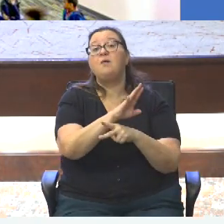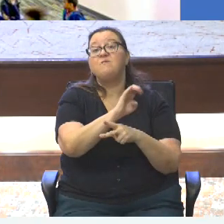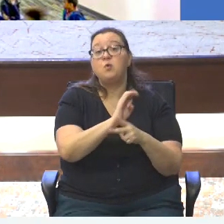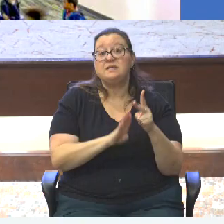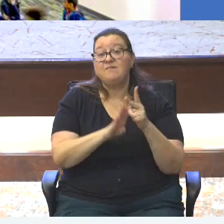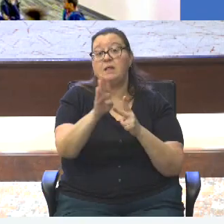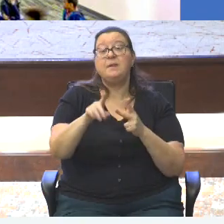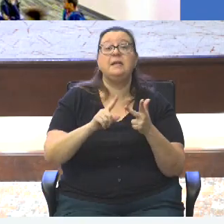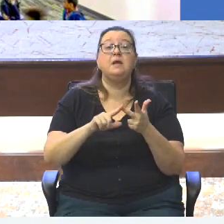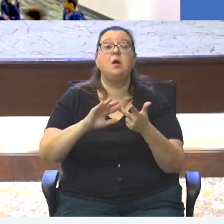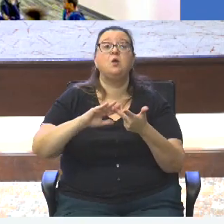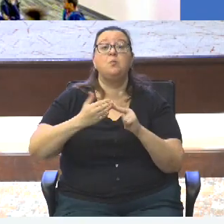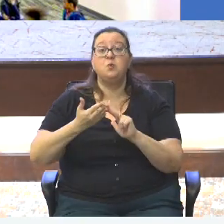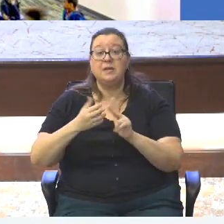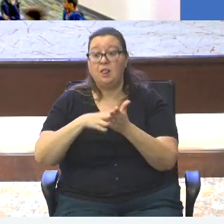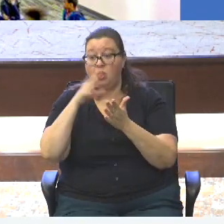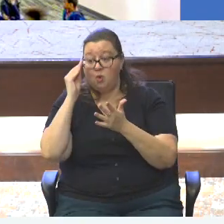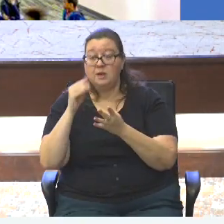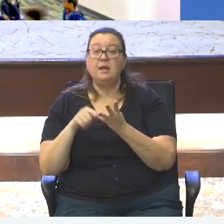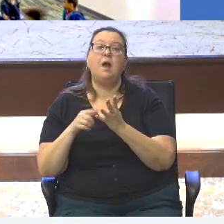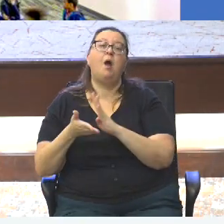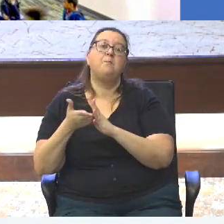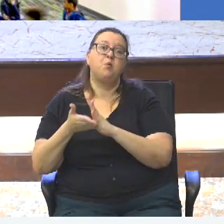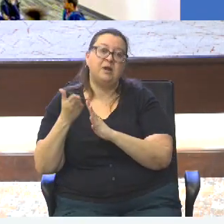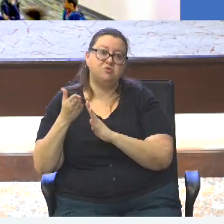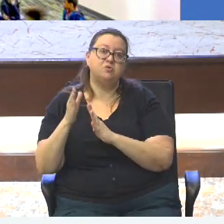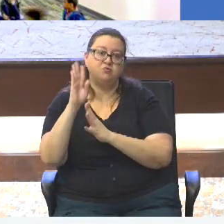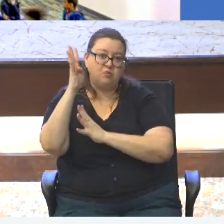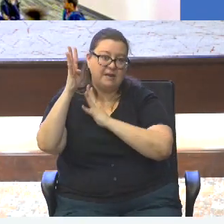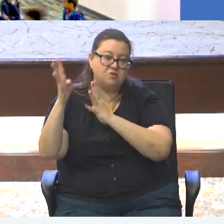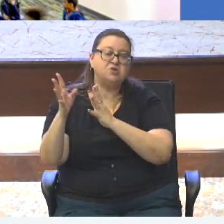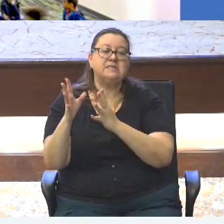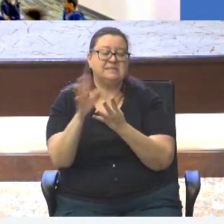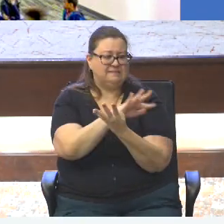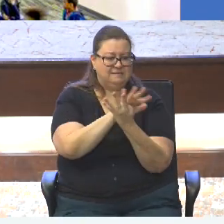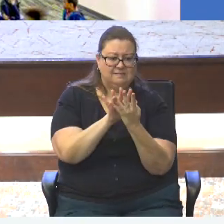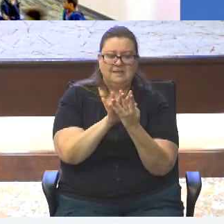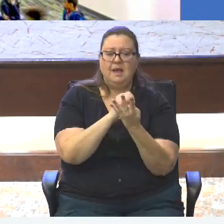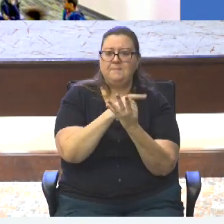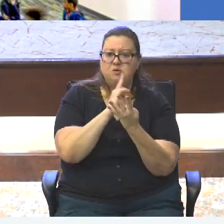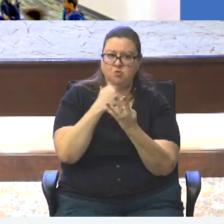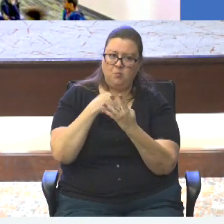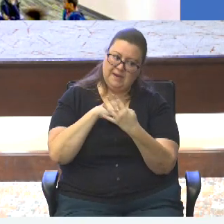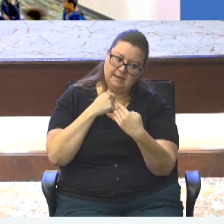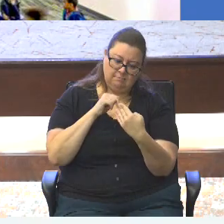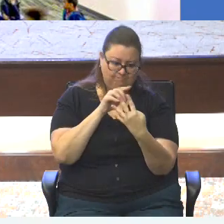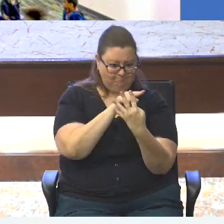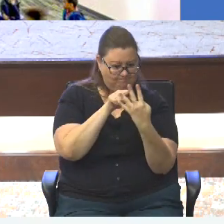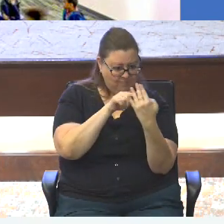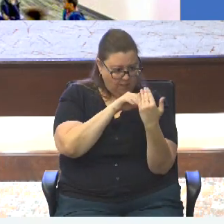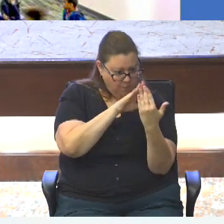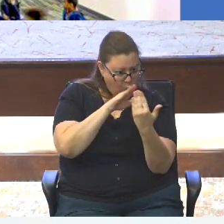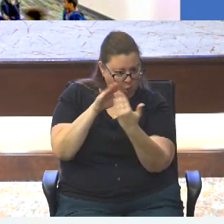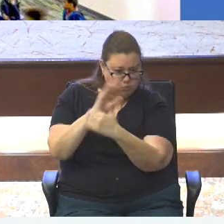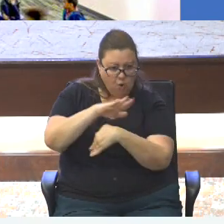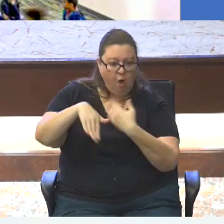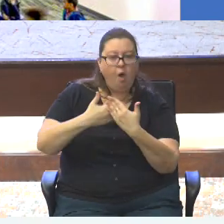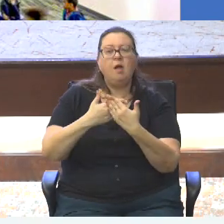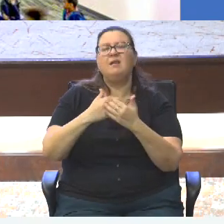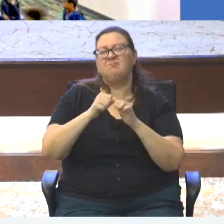and operational strategies, ensuring the long-term sustainability and continuous innovation of the